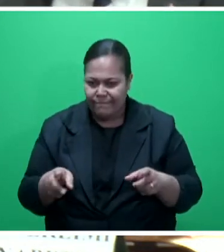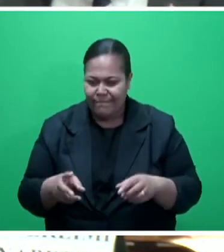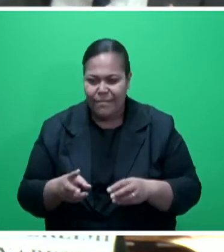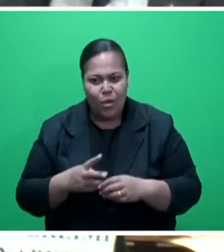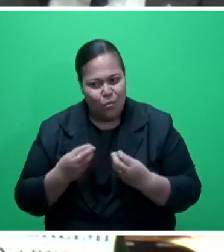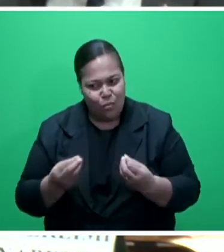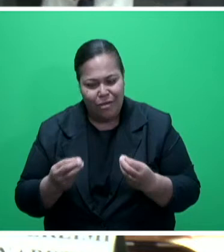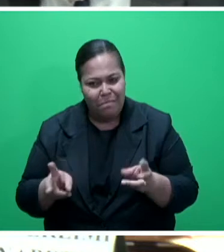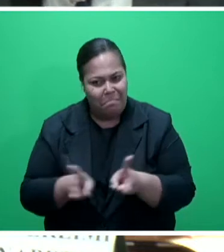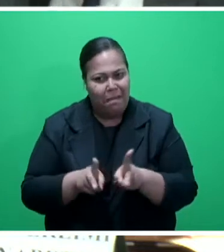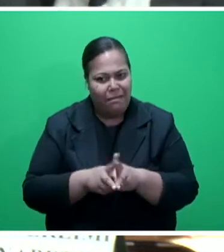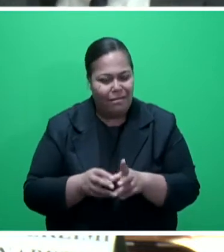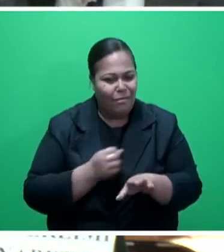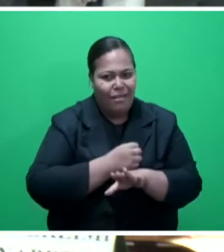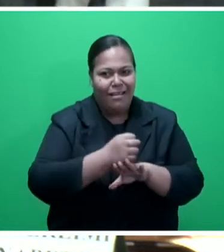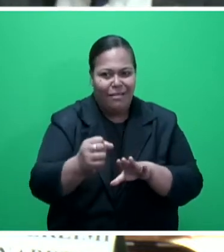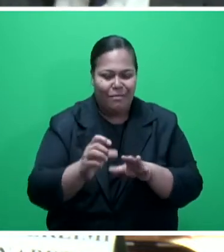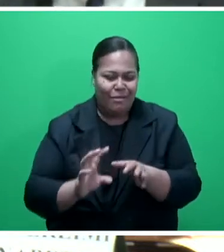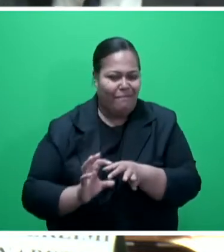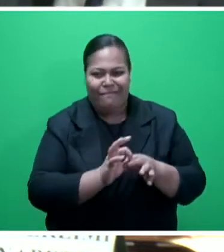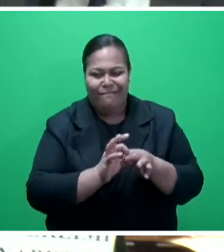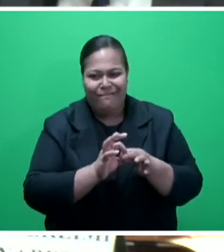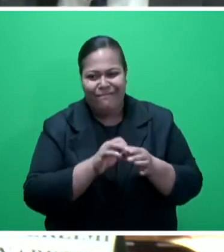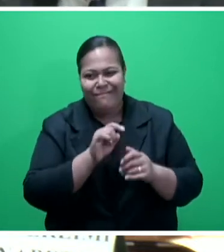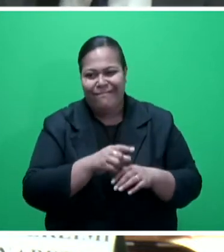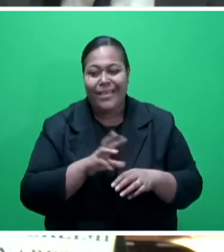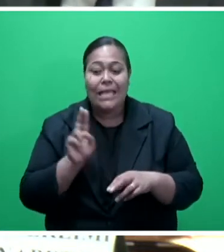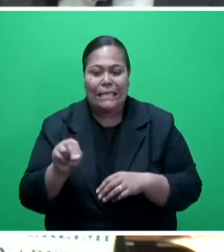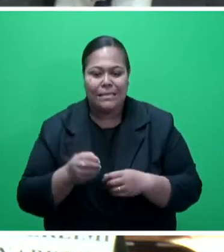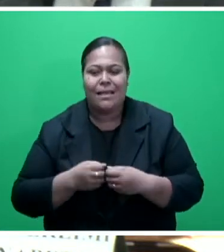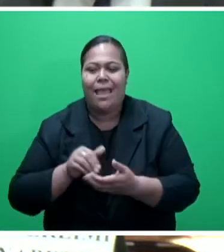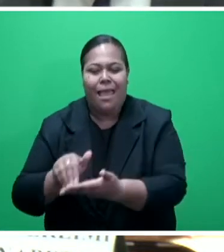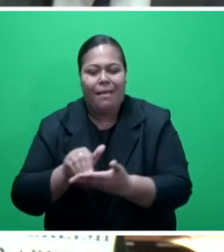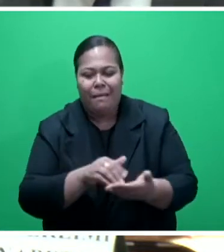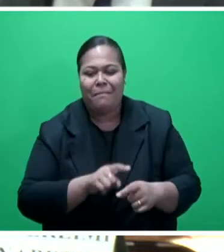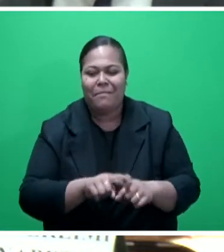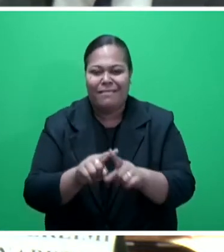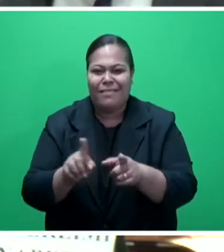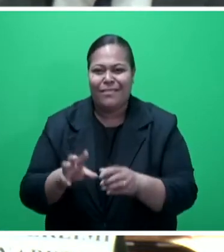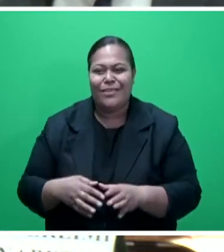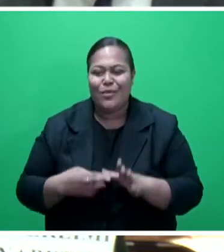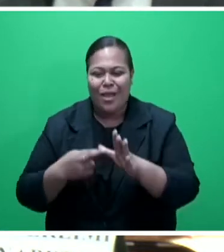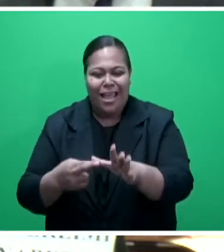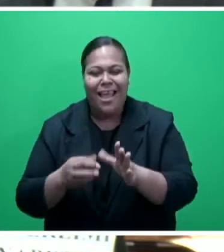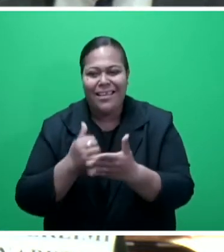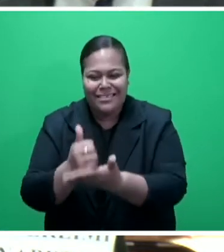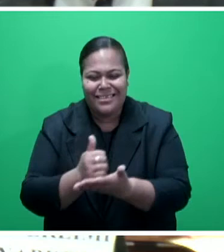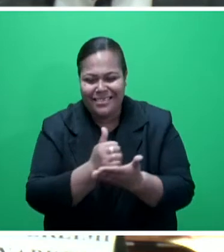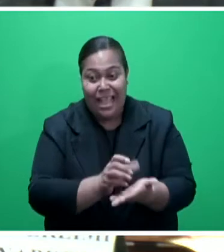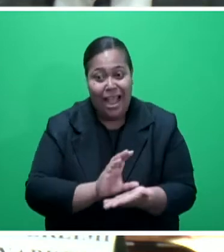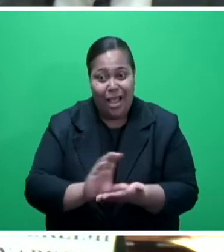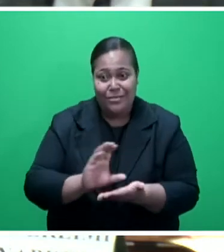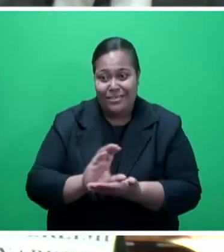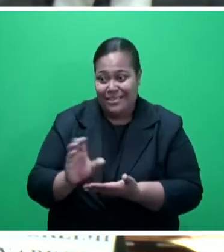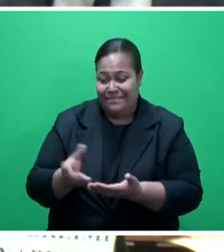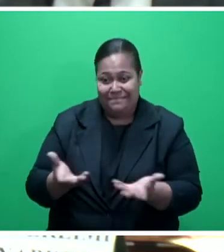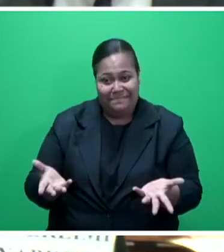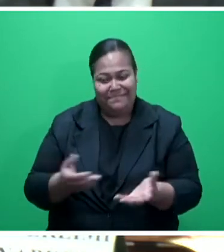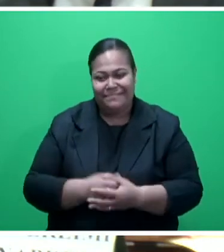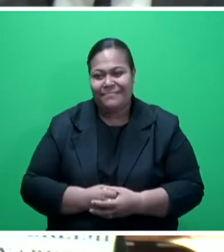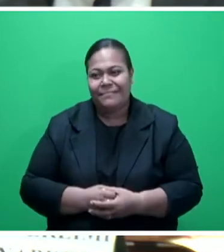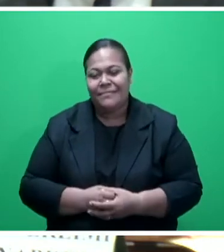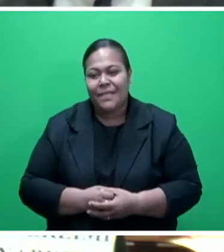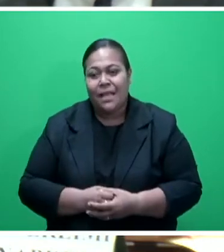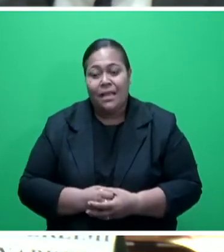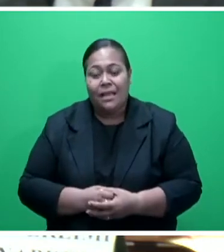to government in responding to the needs of affected communities in the form of relief supplies and of course counseling as well. Mr. Speaker, sir,